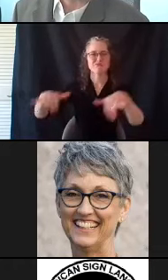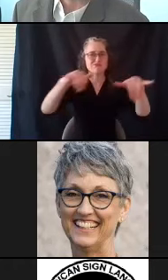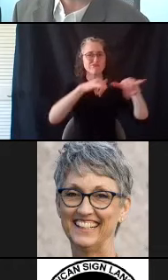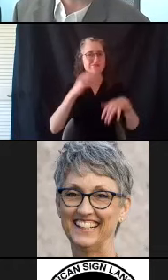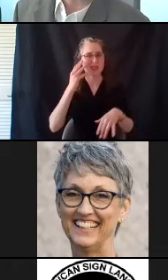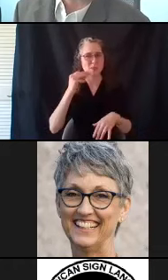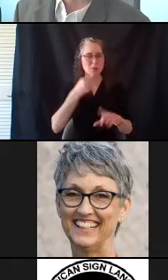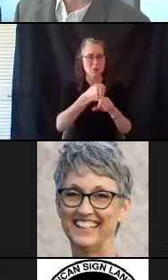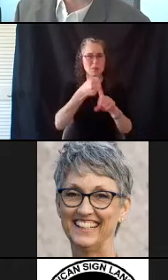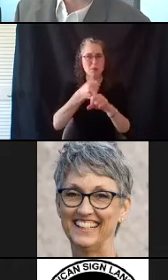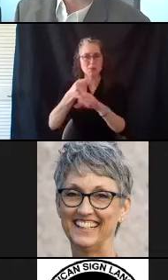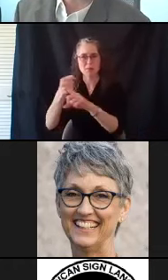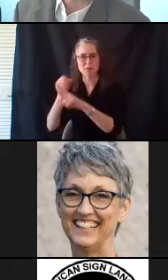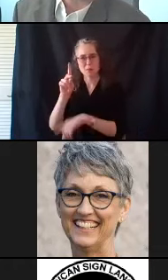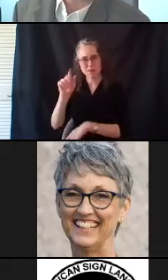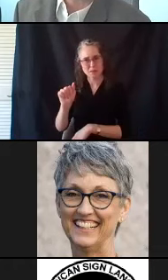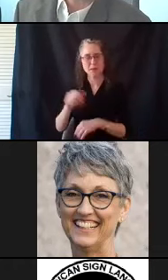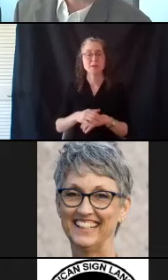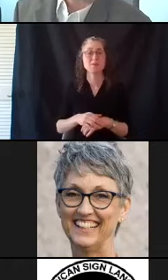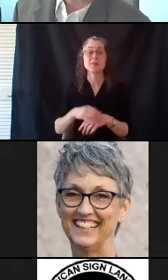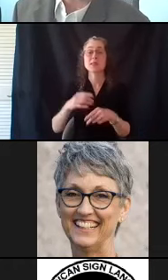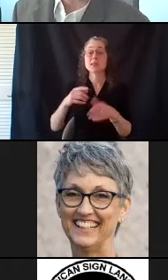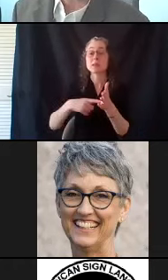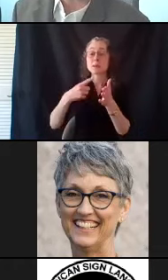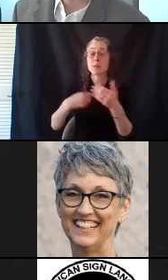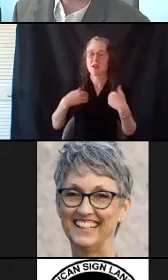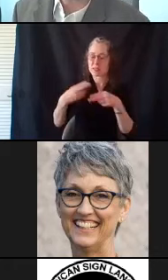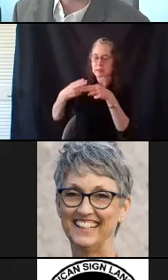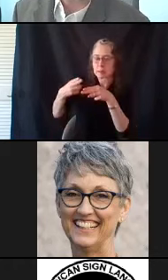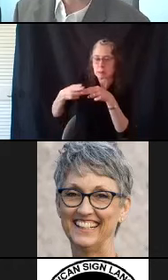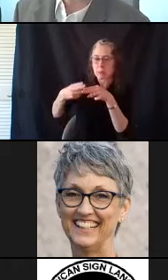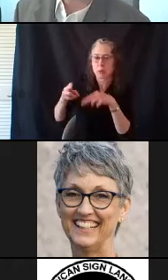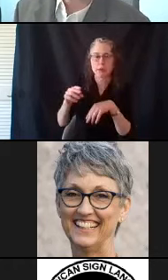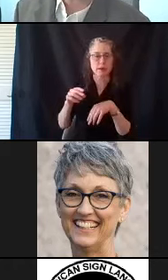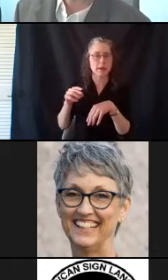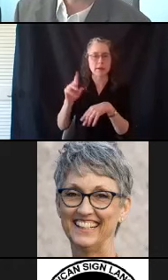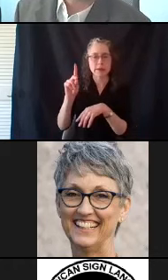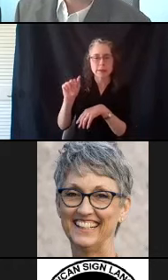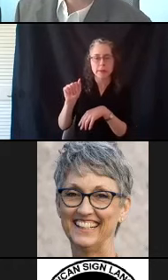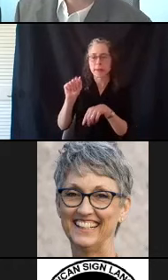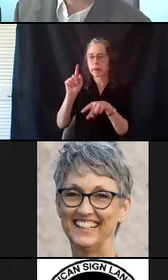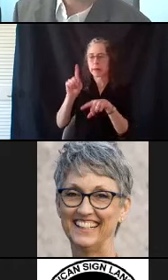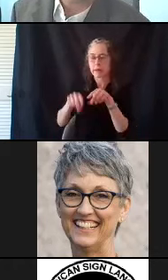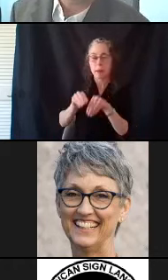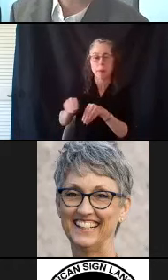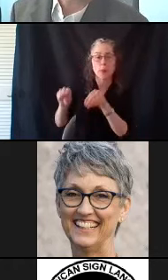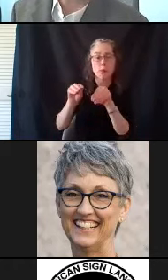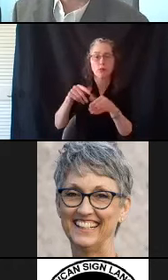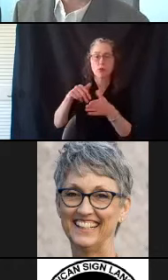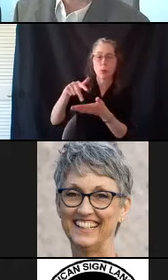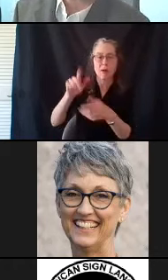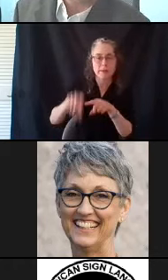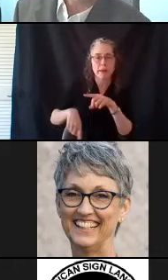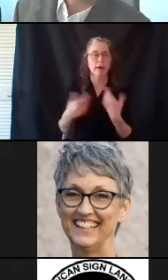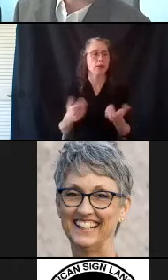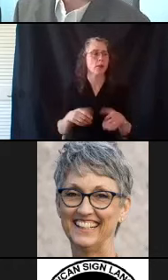with temporary mobility impairments. And someone goes out and goes skiing and breaks a leg,